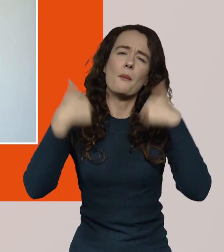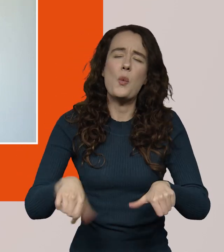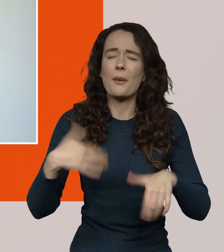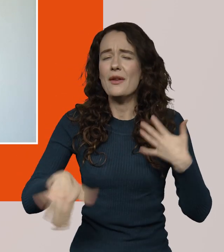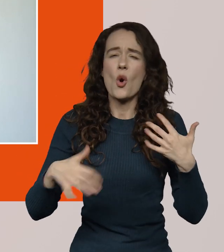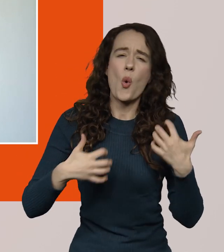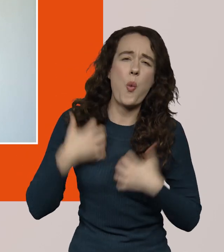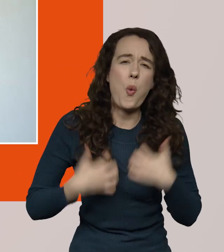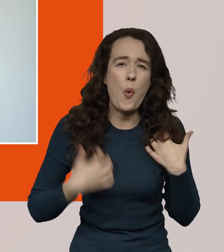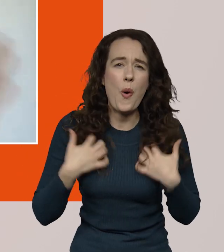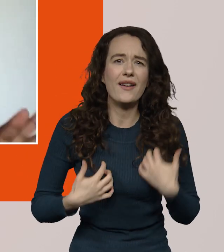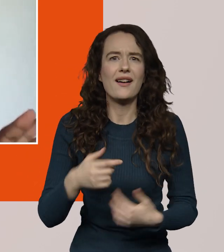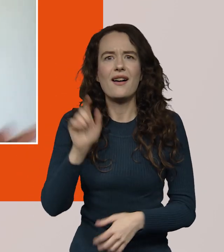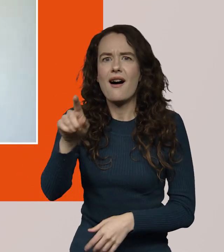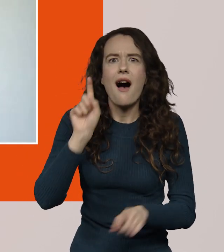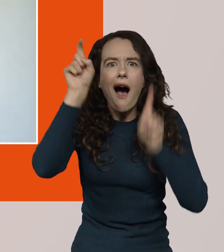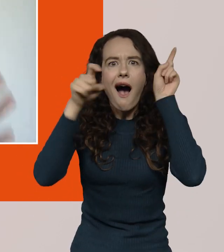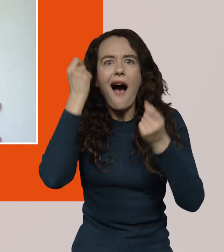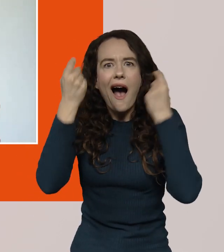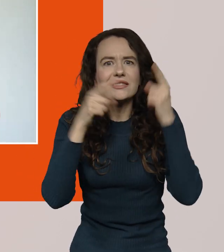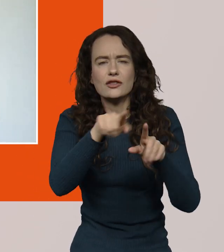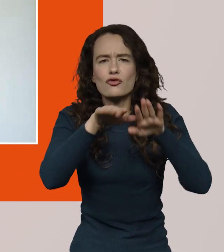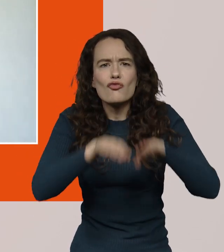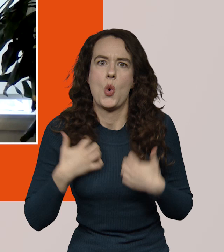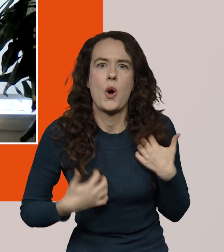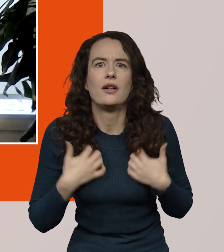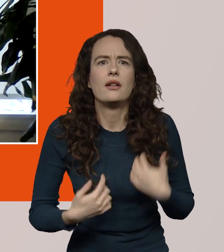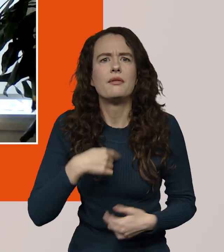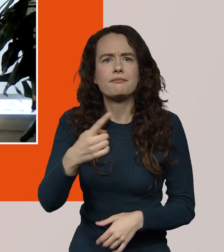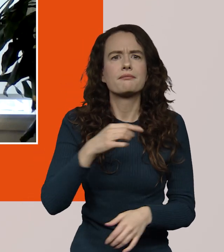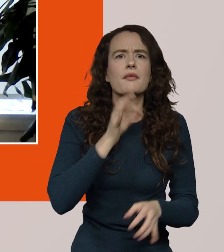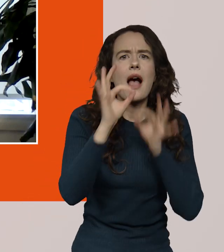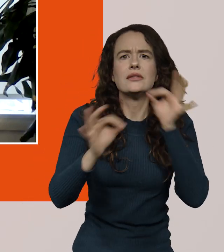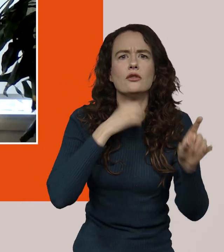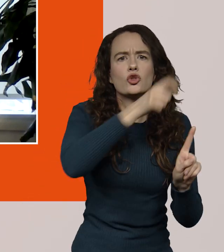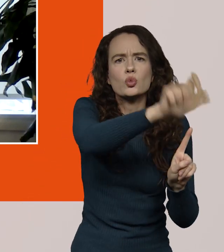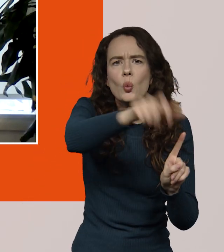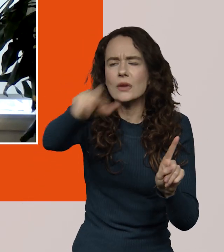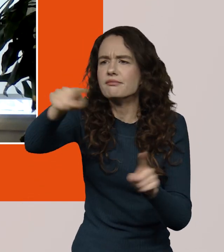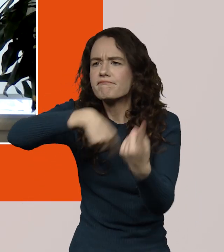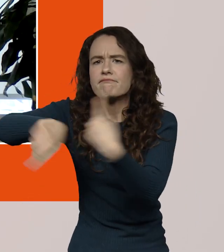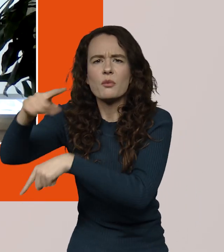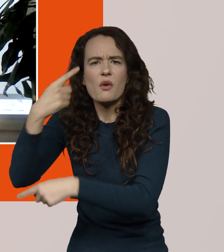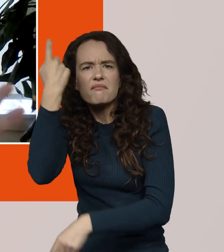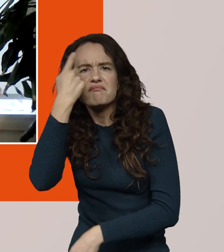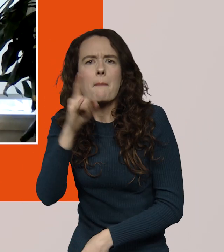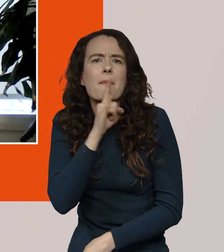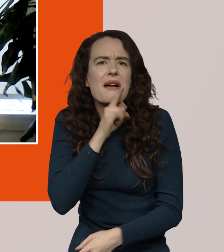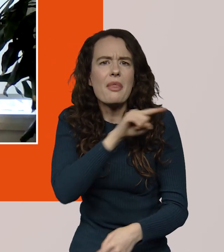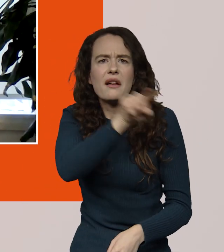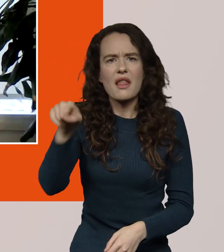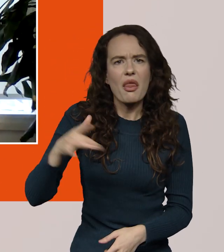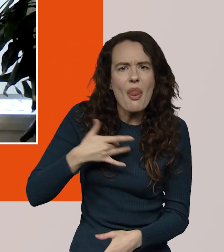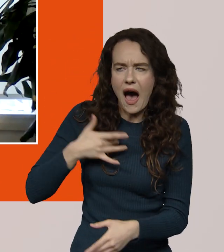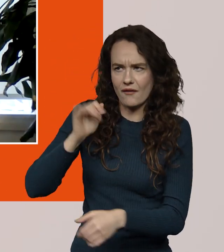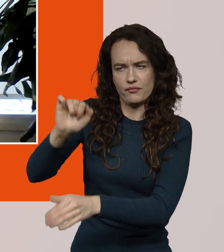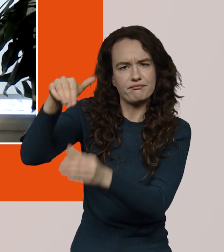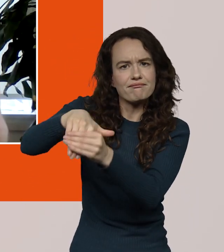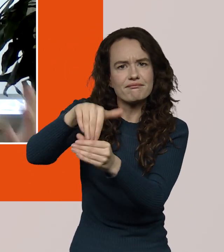That was incredible. And now a very warm welcome to our guests. First off, we've got our students from Seascape Primary in